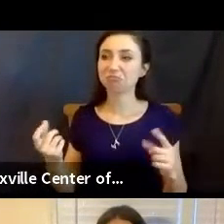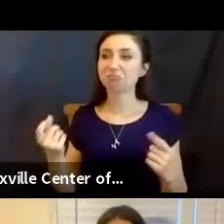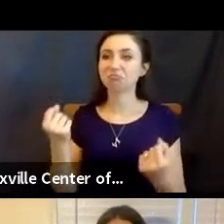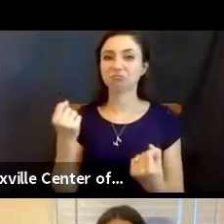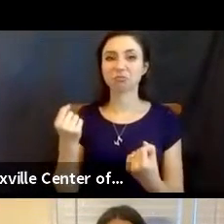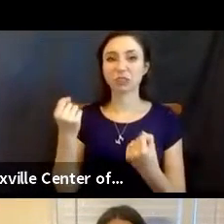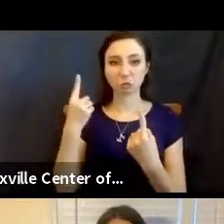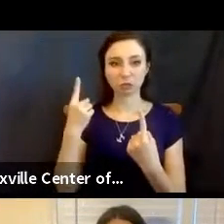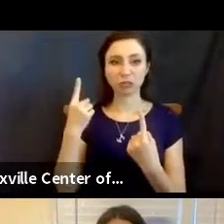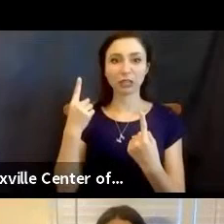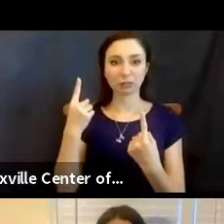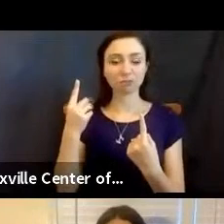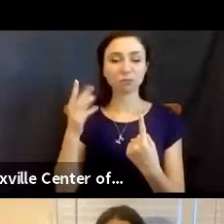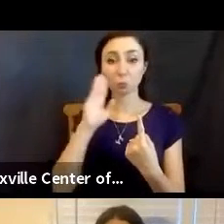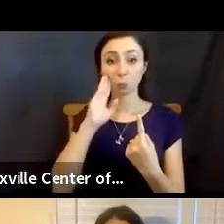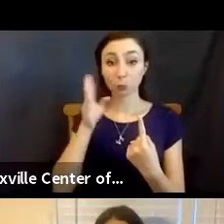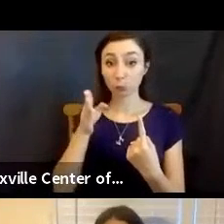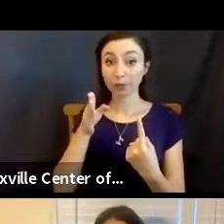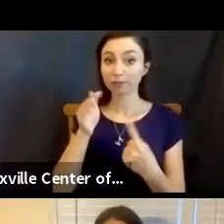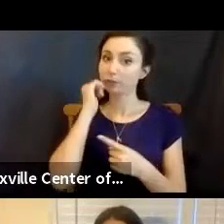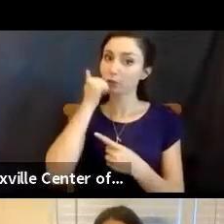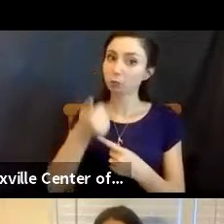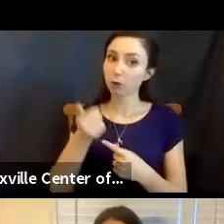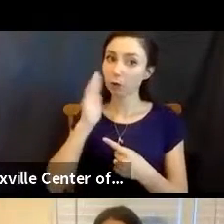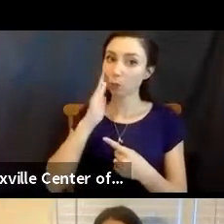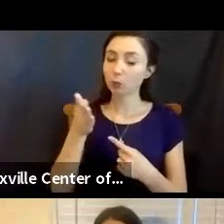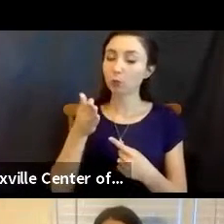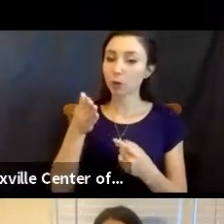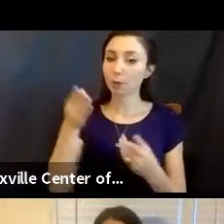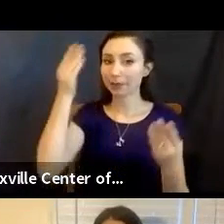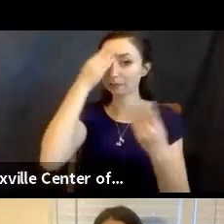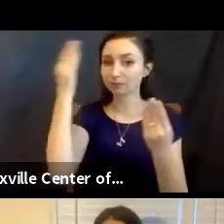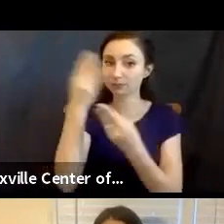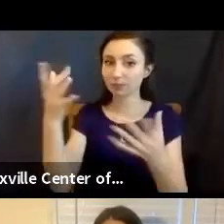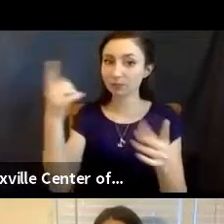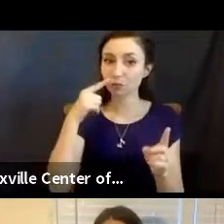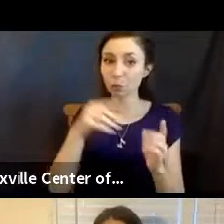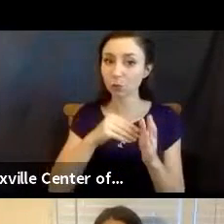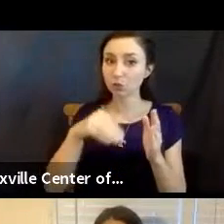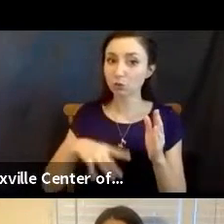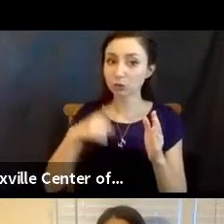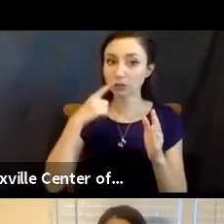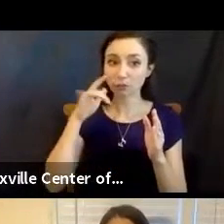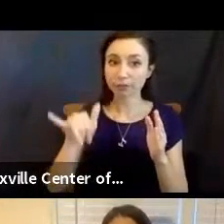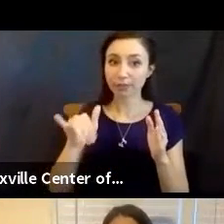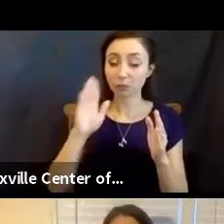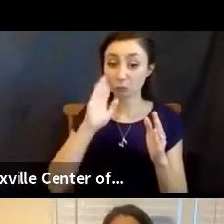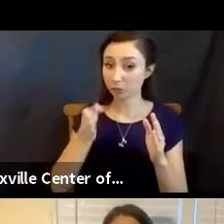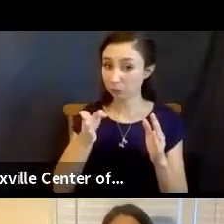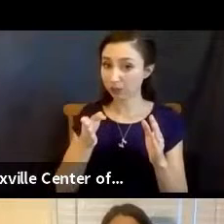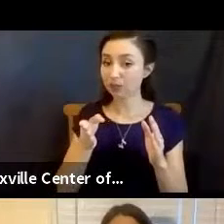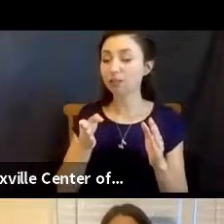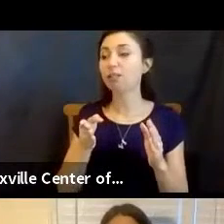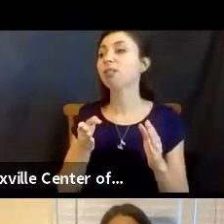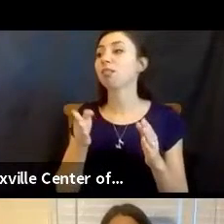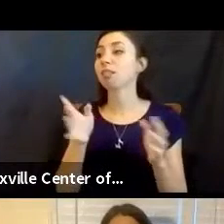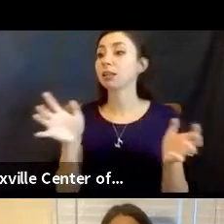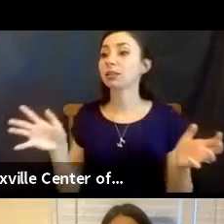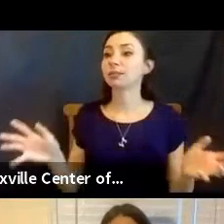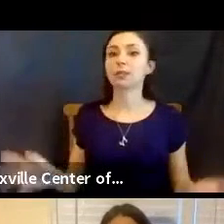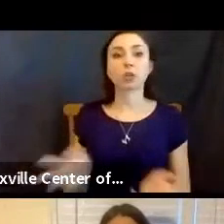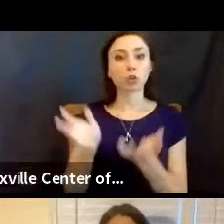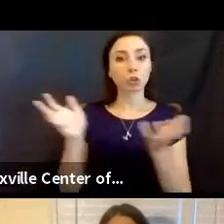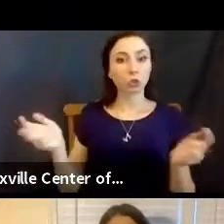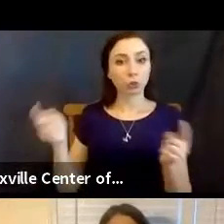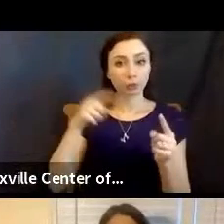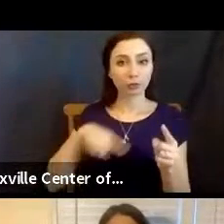understanding that we will, and actually tomorrow we'll be putting information out to students in this regard, that we are encouraging them